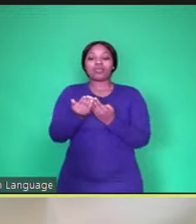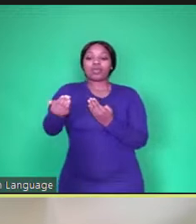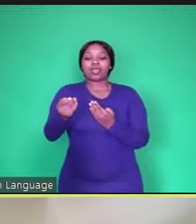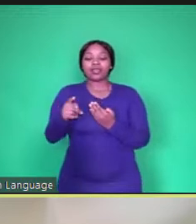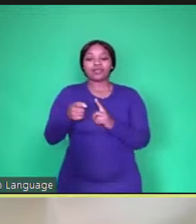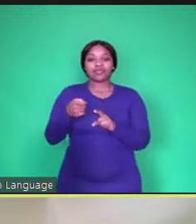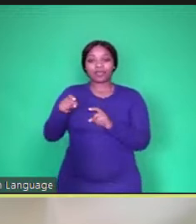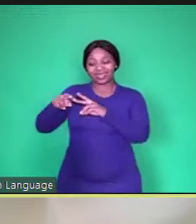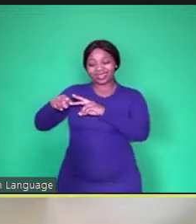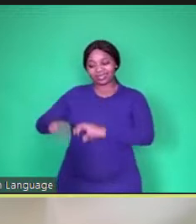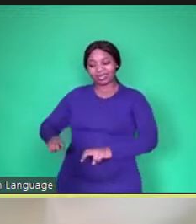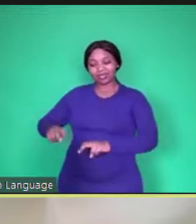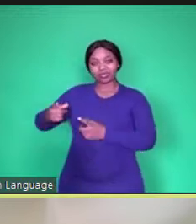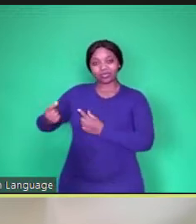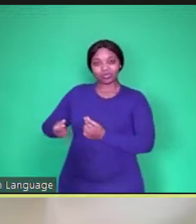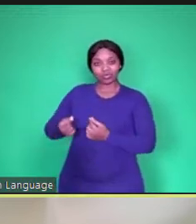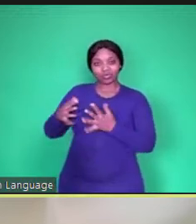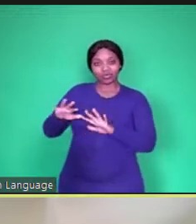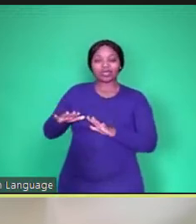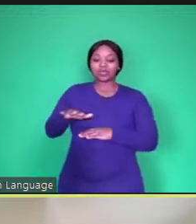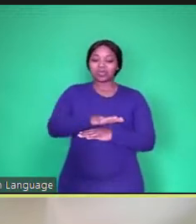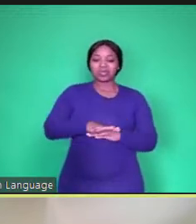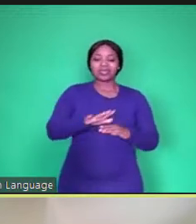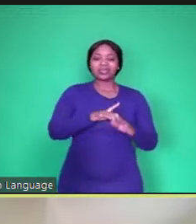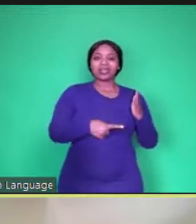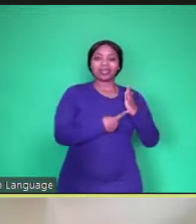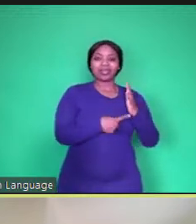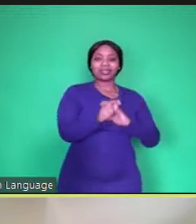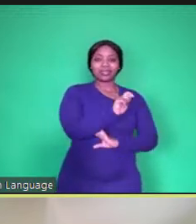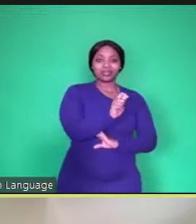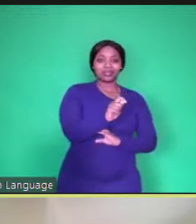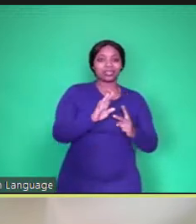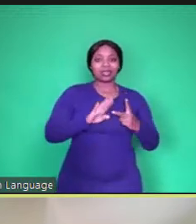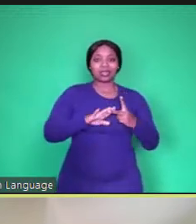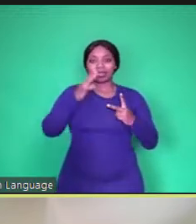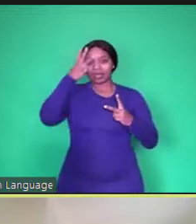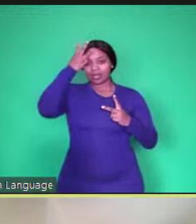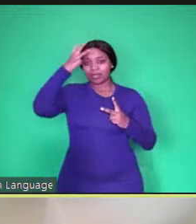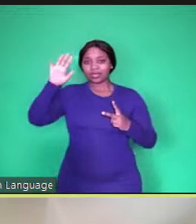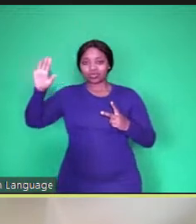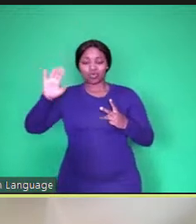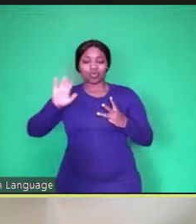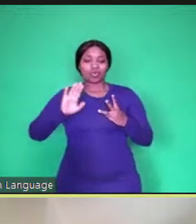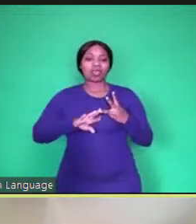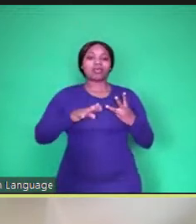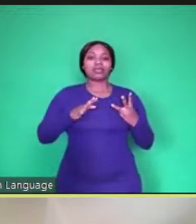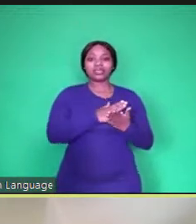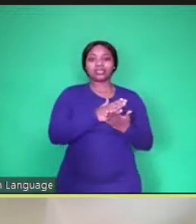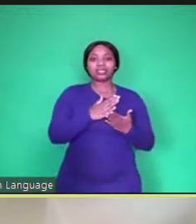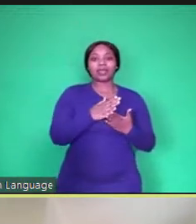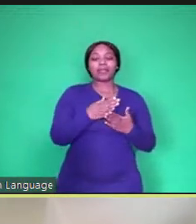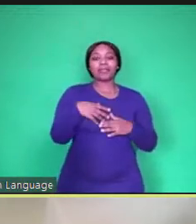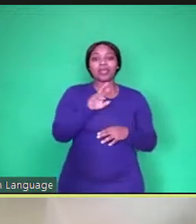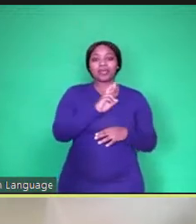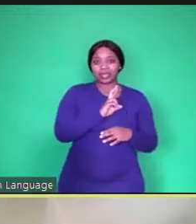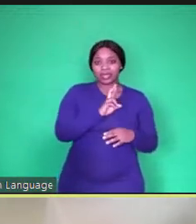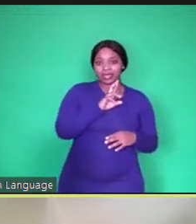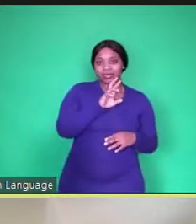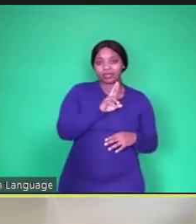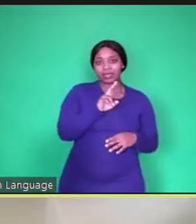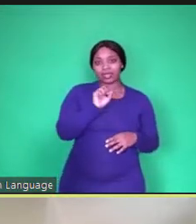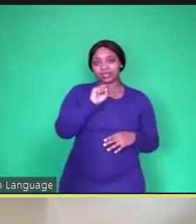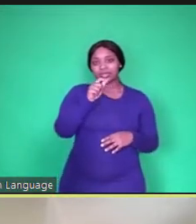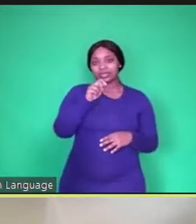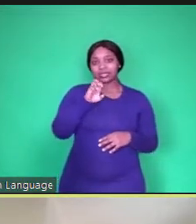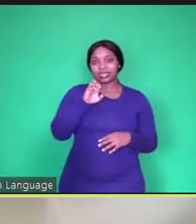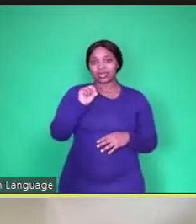in Gauteng, like Tembisa, Pretoria, even Rustenburg, and some they go to Witbank and then Secunda. Meaning,